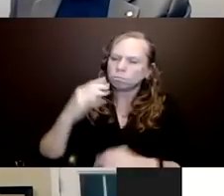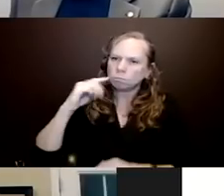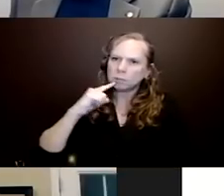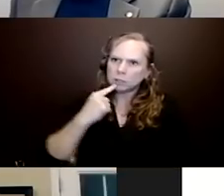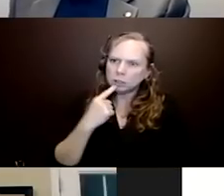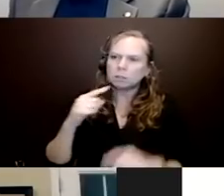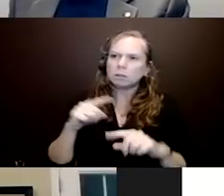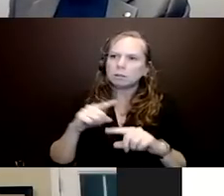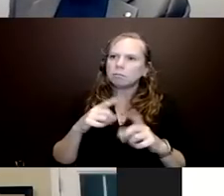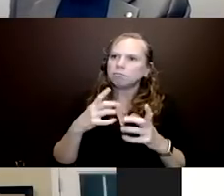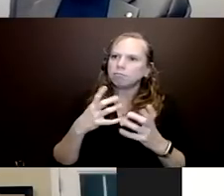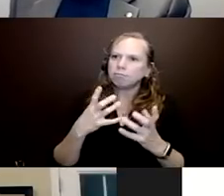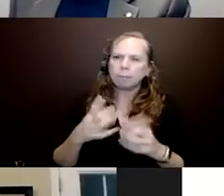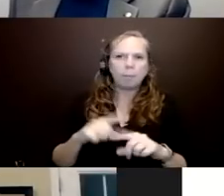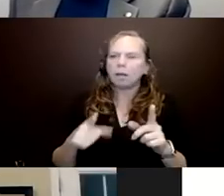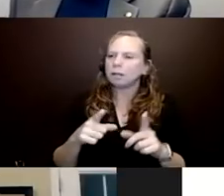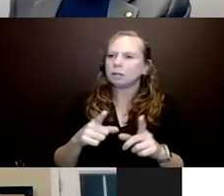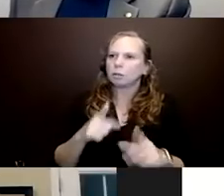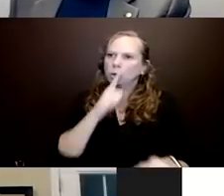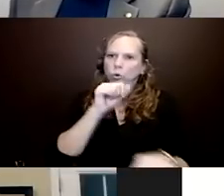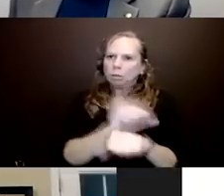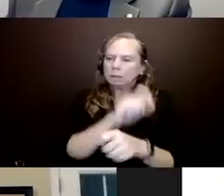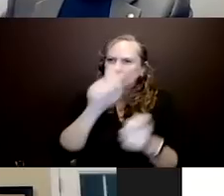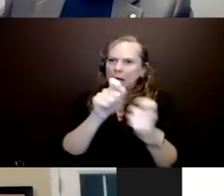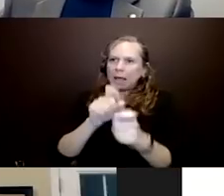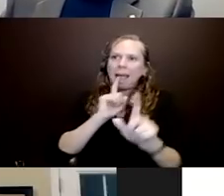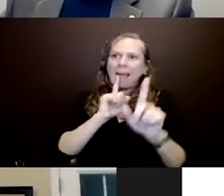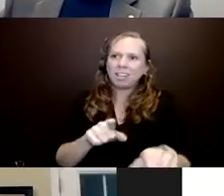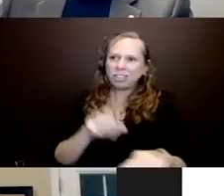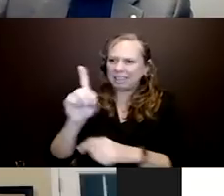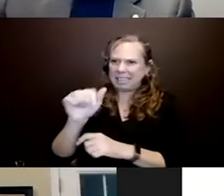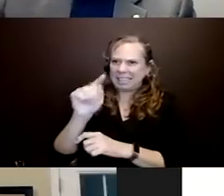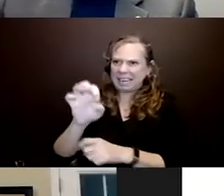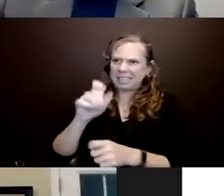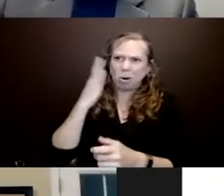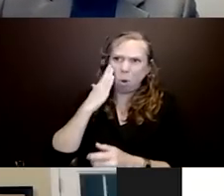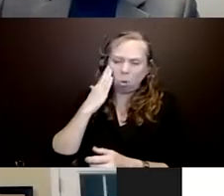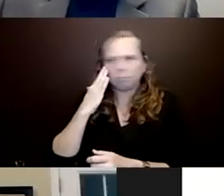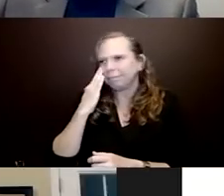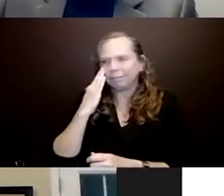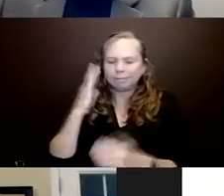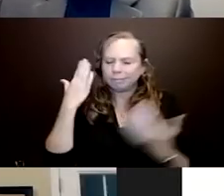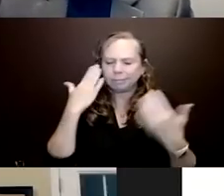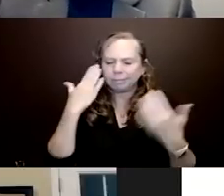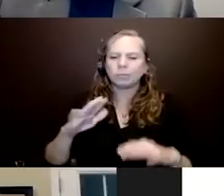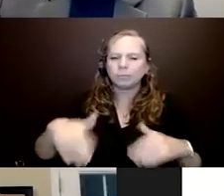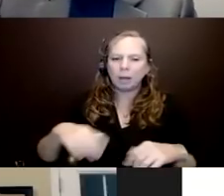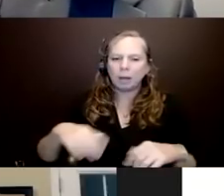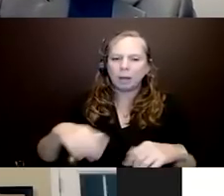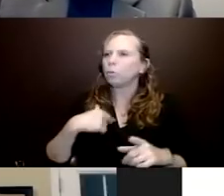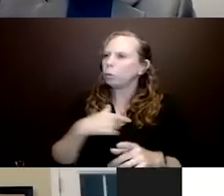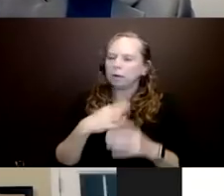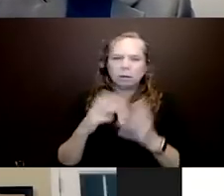don't have a real finite answer to that. I don't have an exact date, but we're sitting on the edge of our seat and we are anxiously pursuing the answer to that